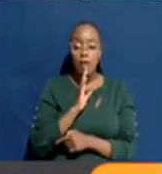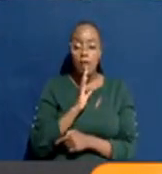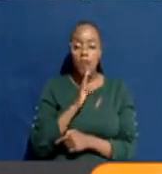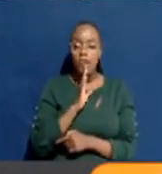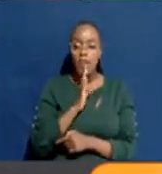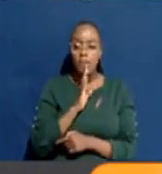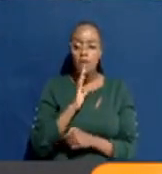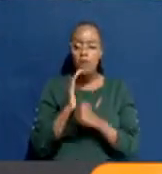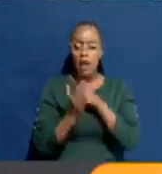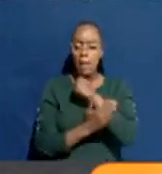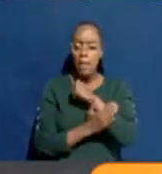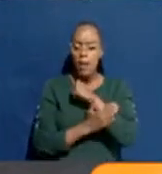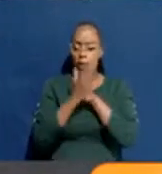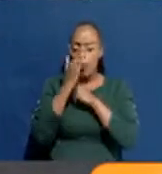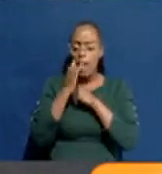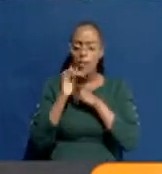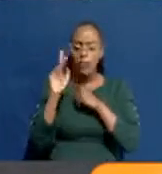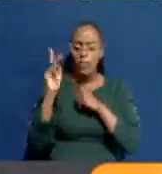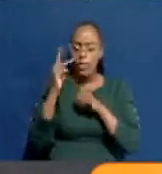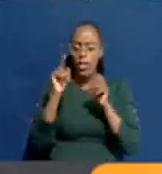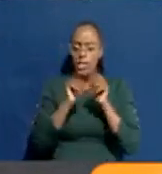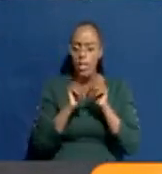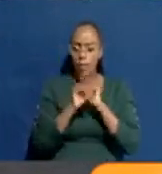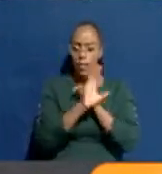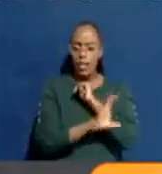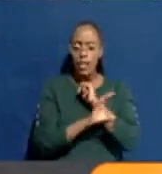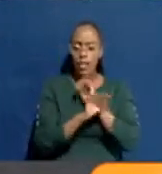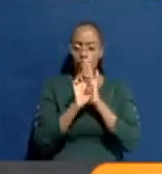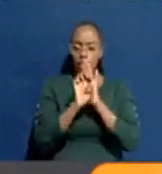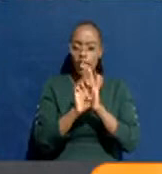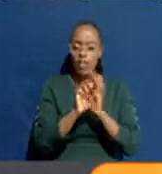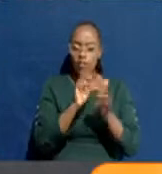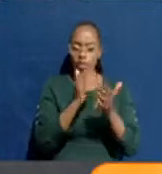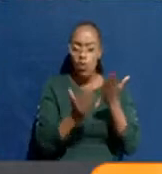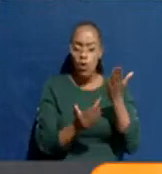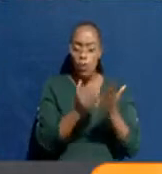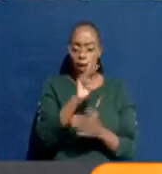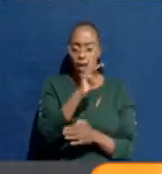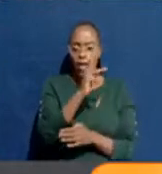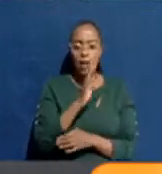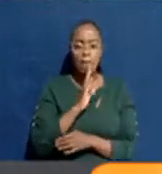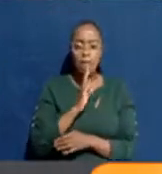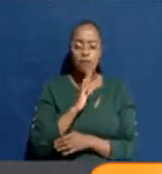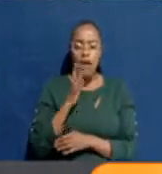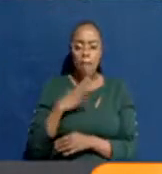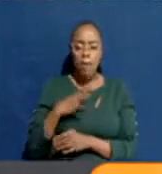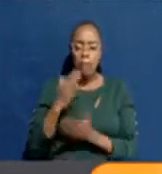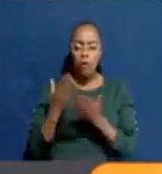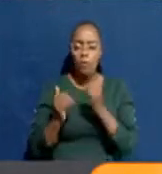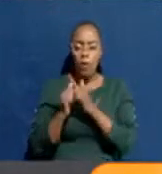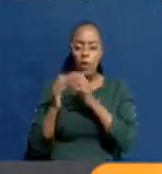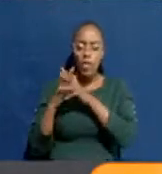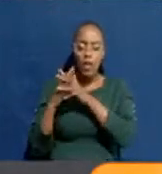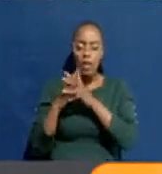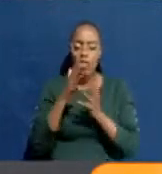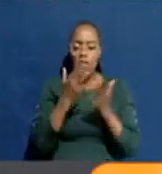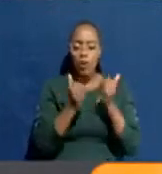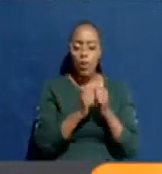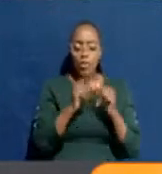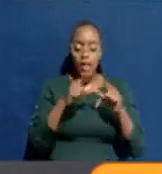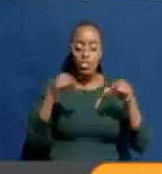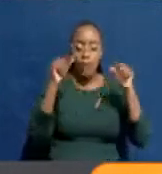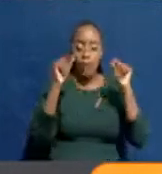borrowing bad to Kenya as a country? When you, for example, compare Kenya's borrowing, people compare with the US, they compare with